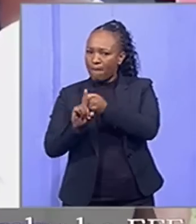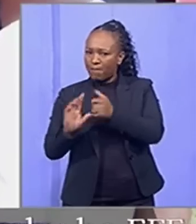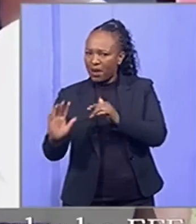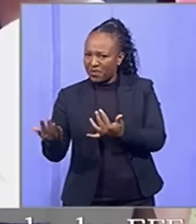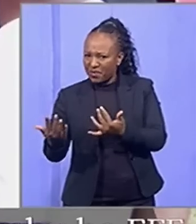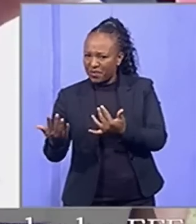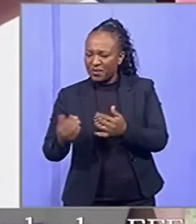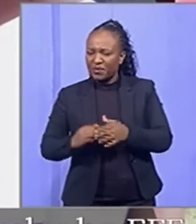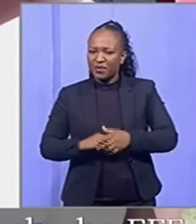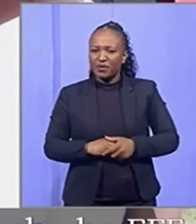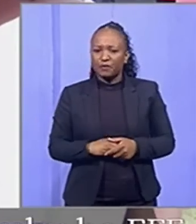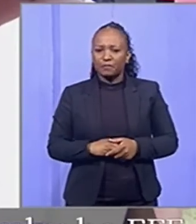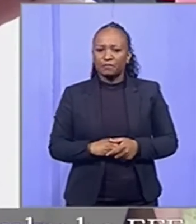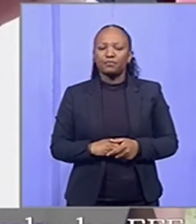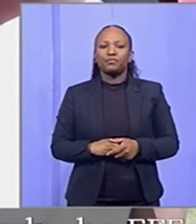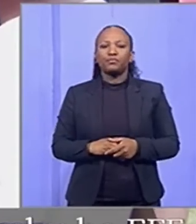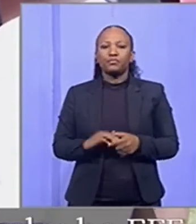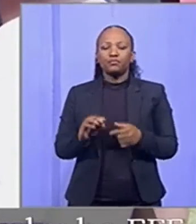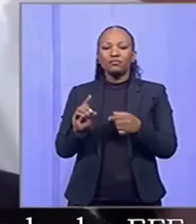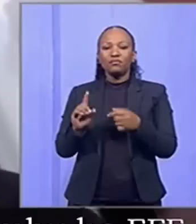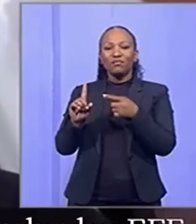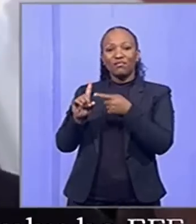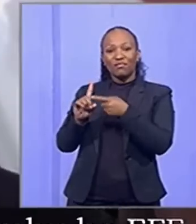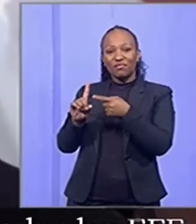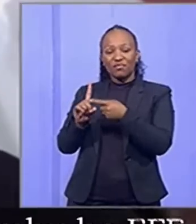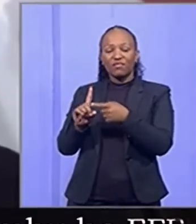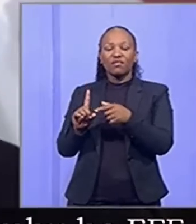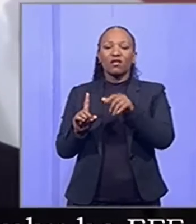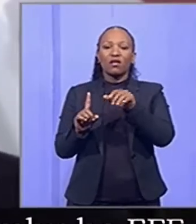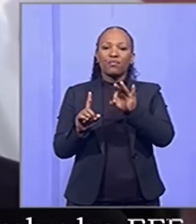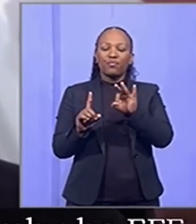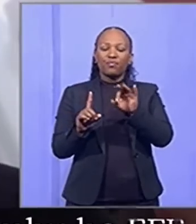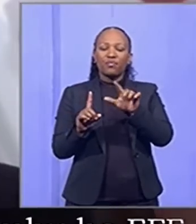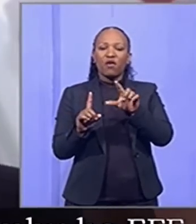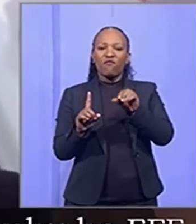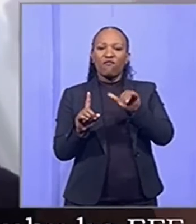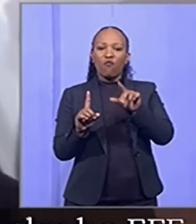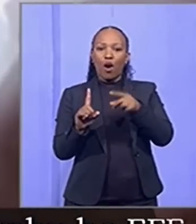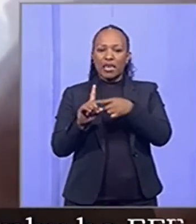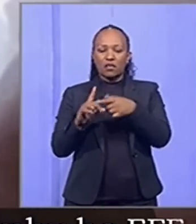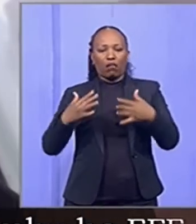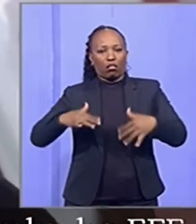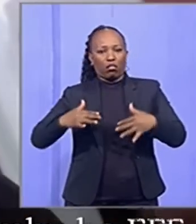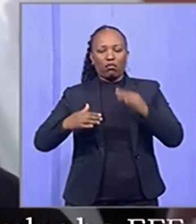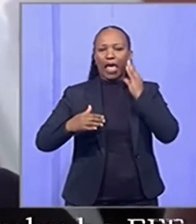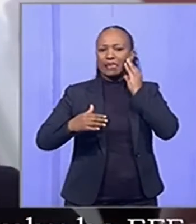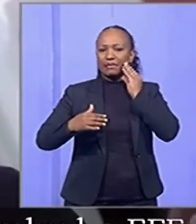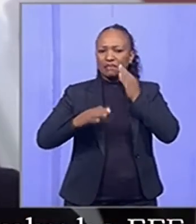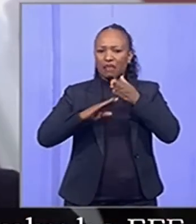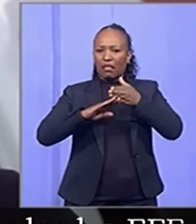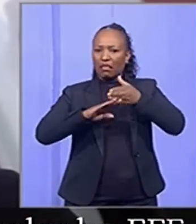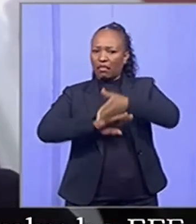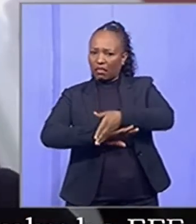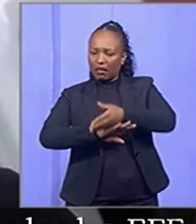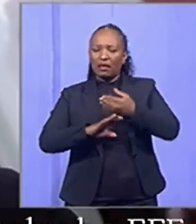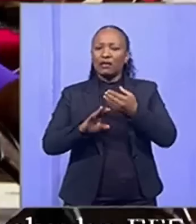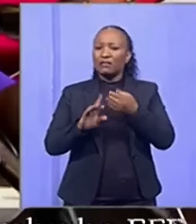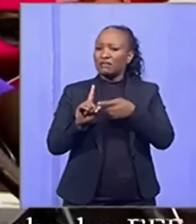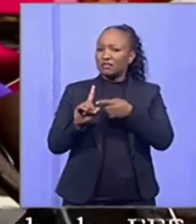Ntate Shivambu o na le boiphihlelo bo matla dipolotiking ka kakaretso ke motho e leng hore le ana hlaela la